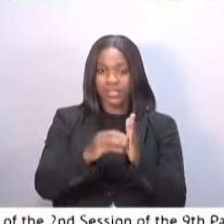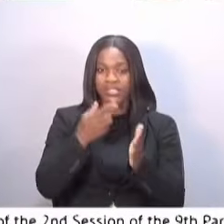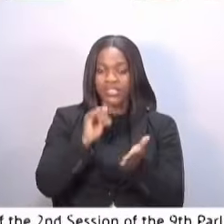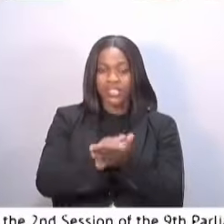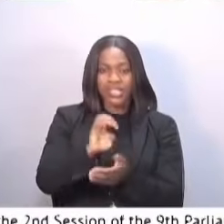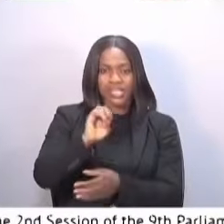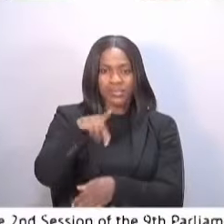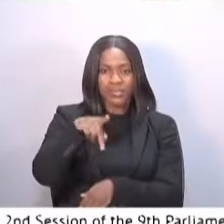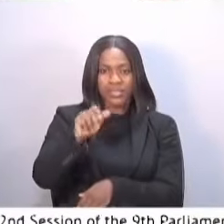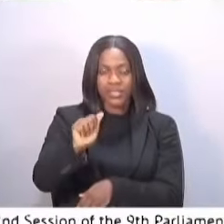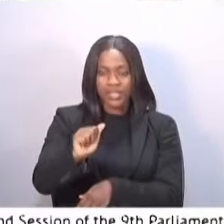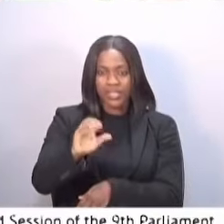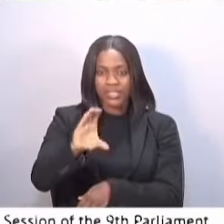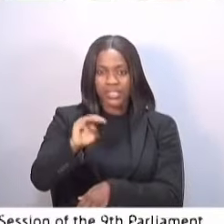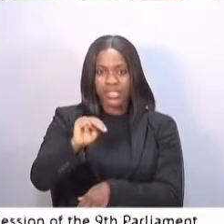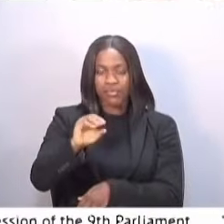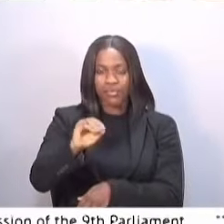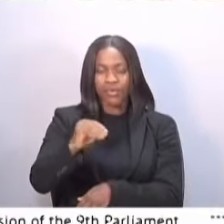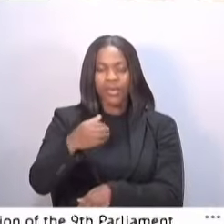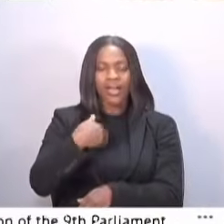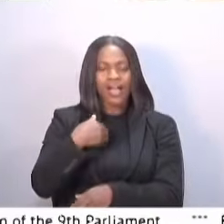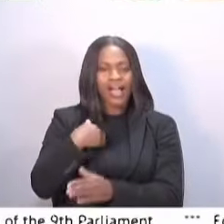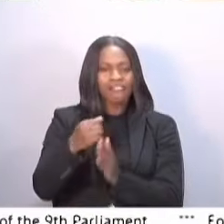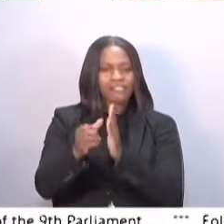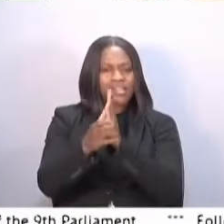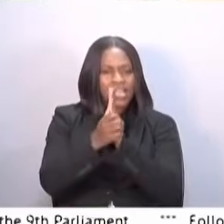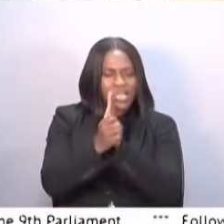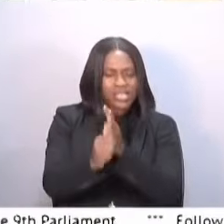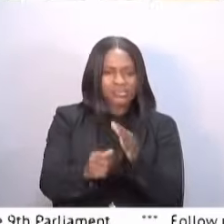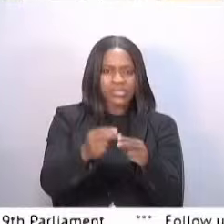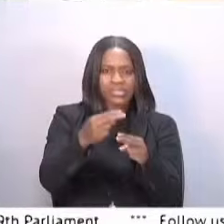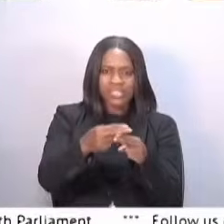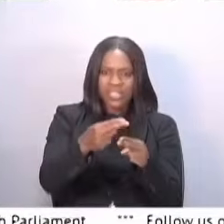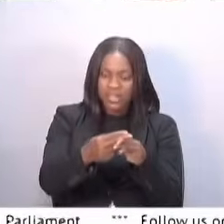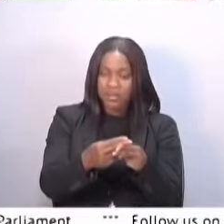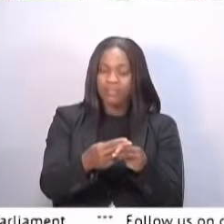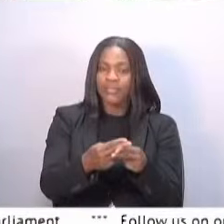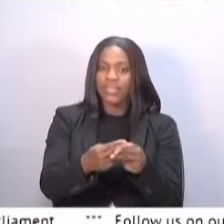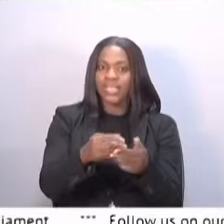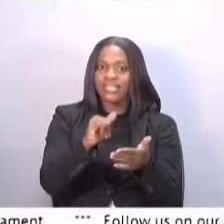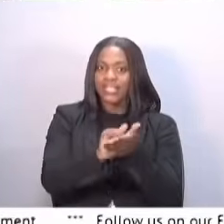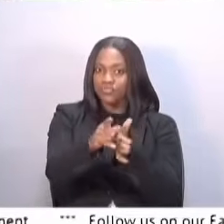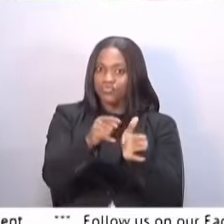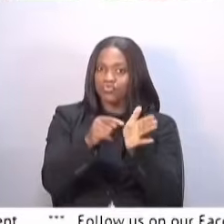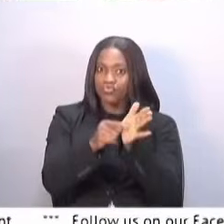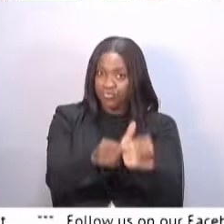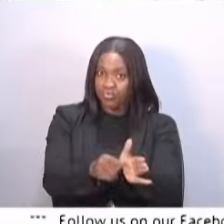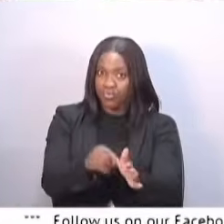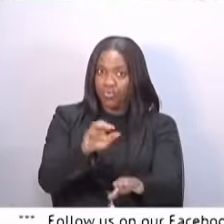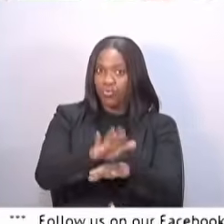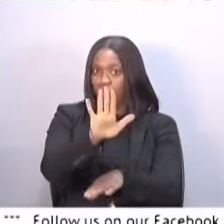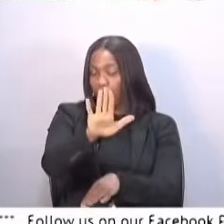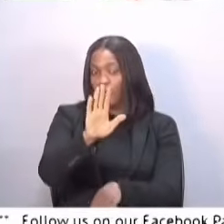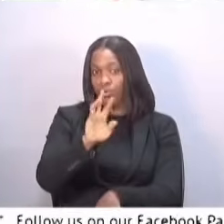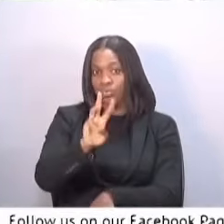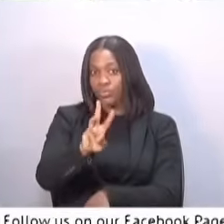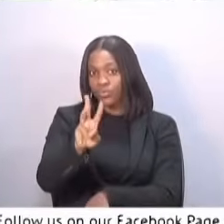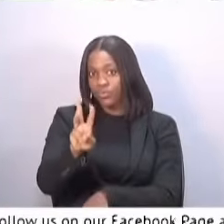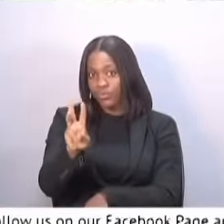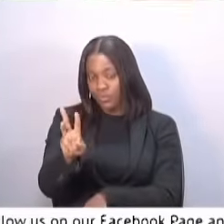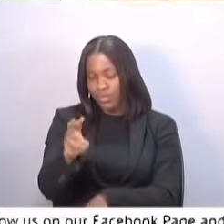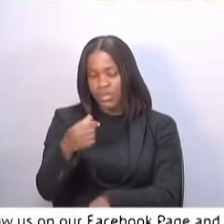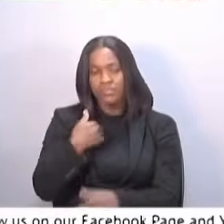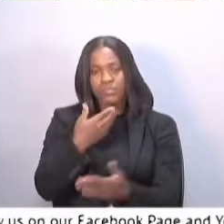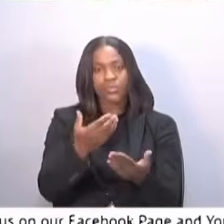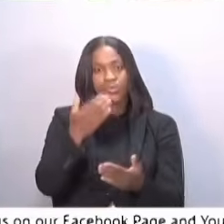CMO has established a roster of experts database, which is going to be published. And I'm asking if it has been